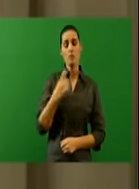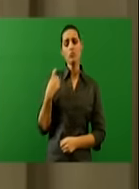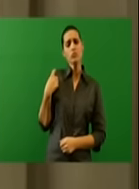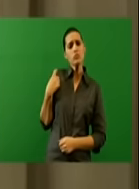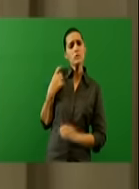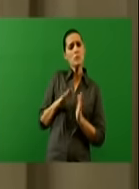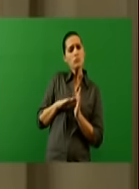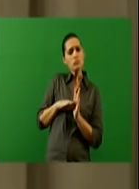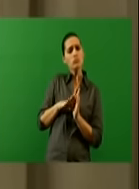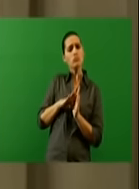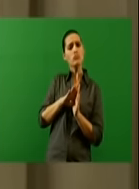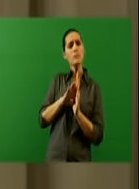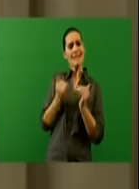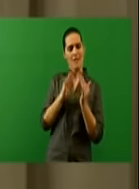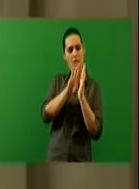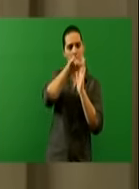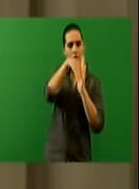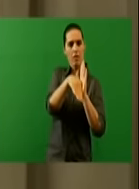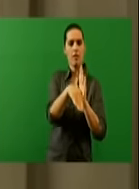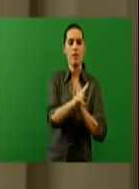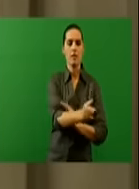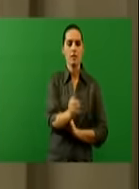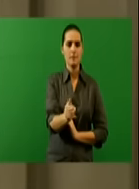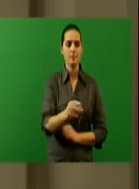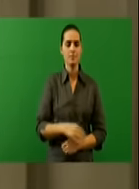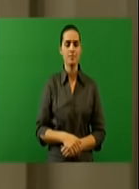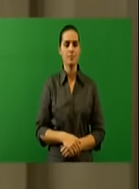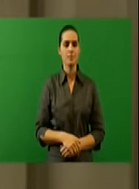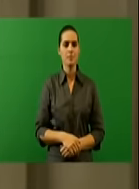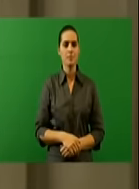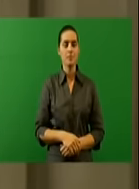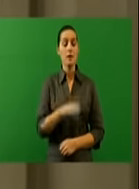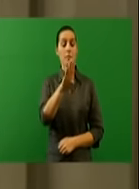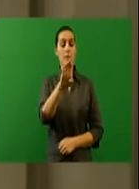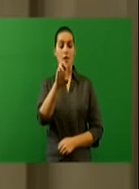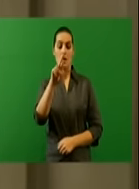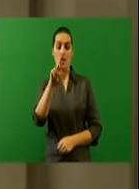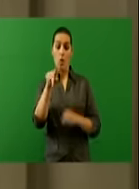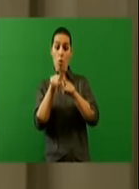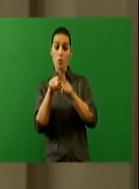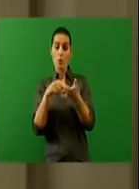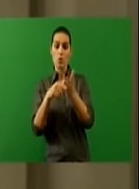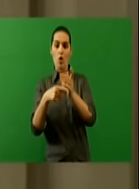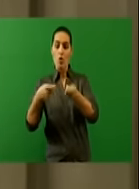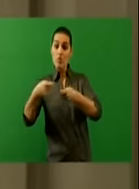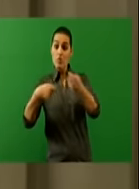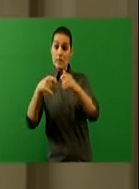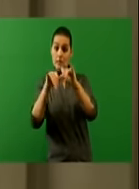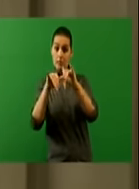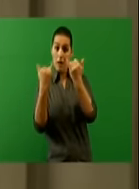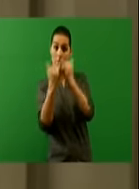improvement in the previous quarter. The BER Retail Confidence Index also declined sharply in the second